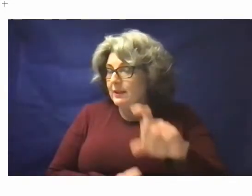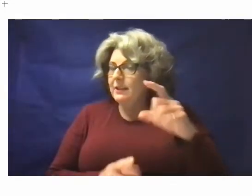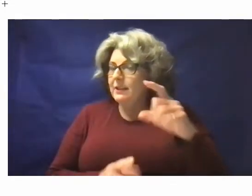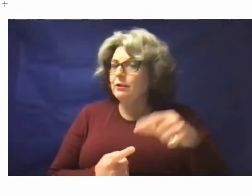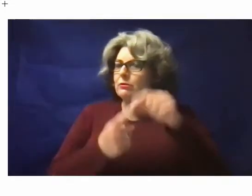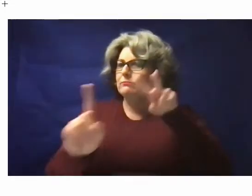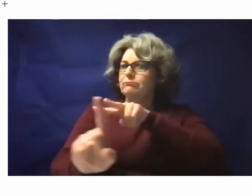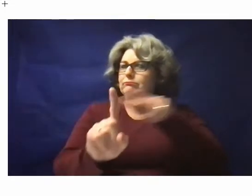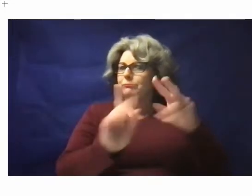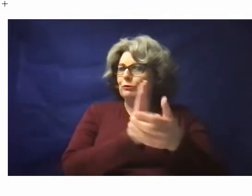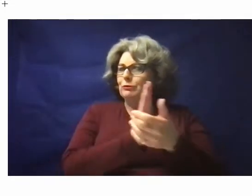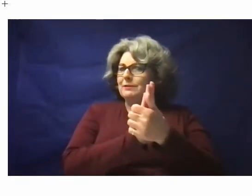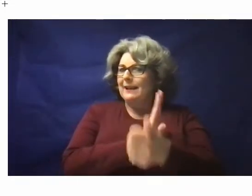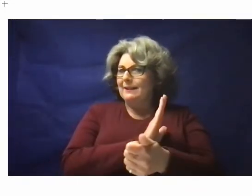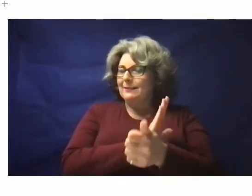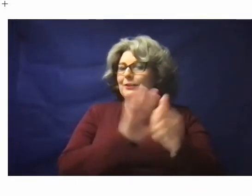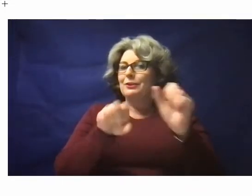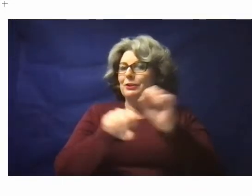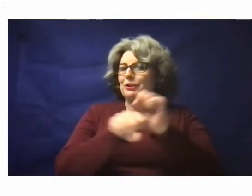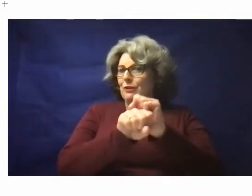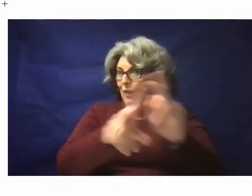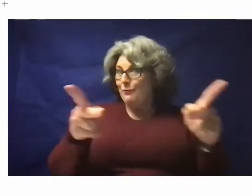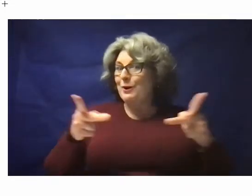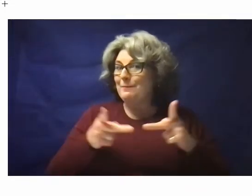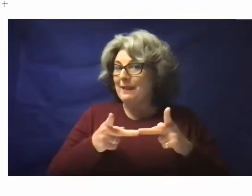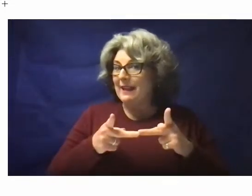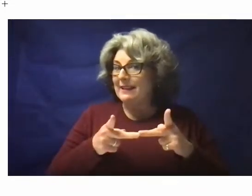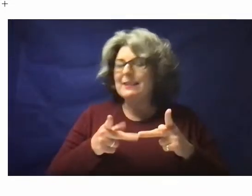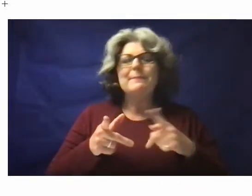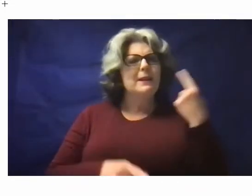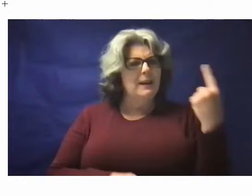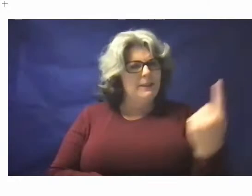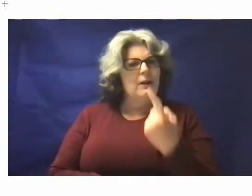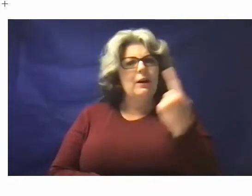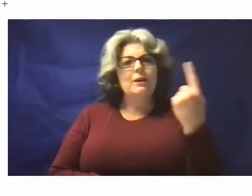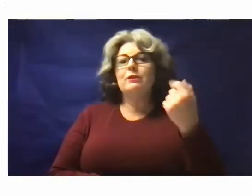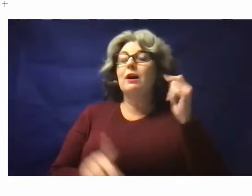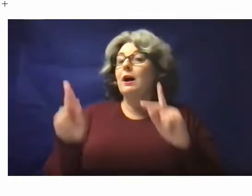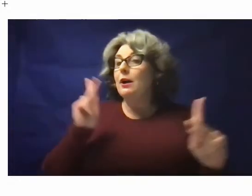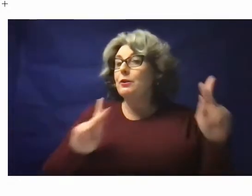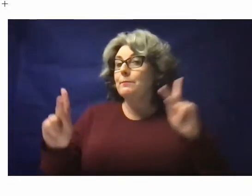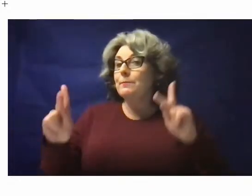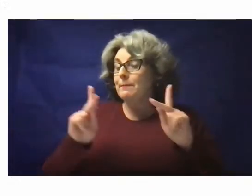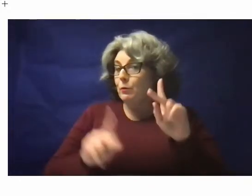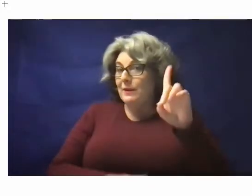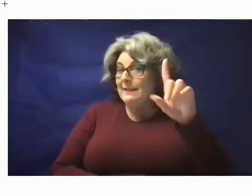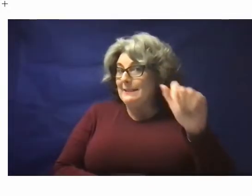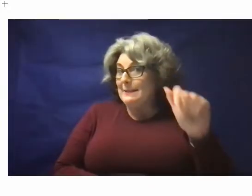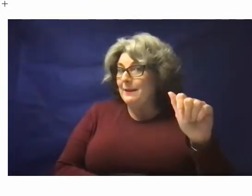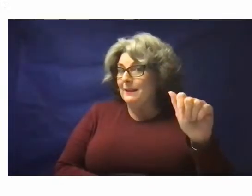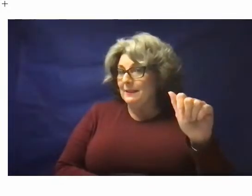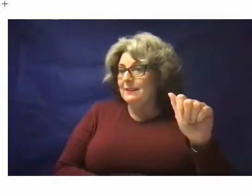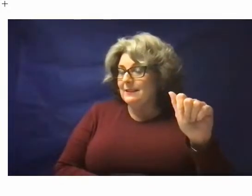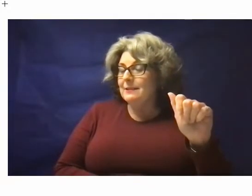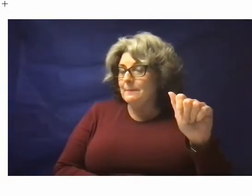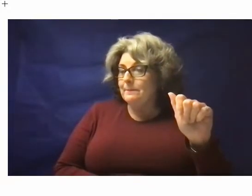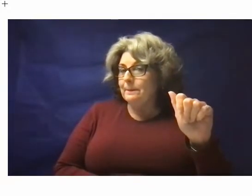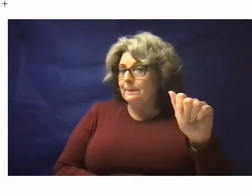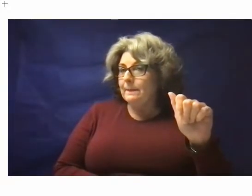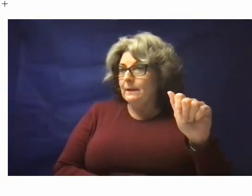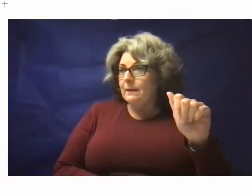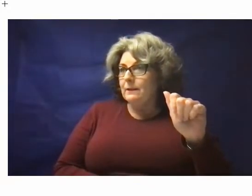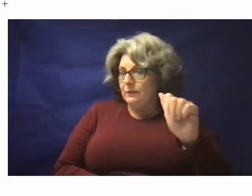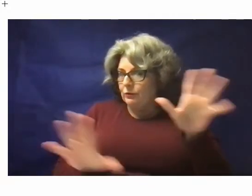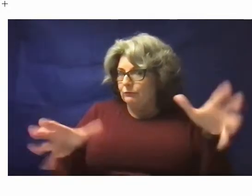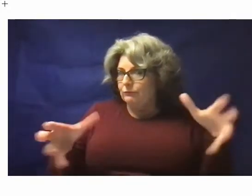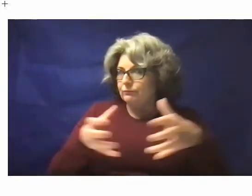talent to our workplace. And this way, you will also allow other persons with disabilities to form our public service